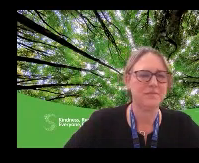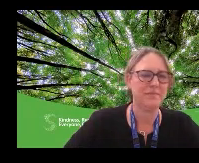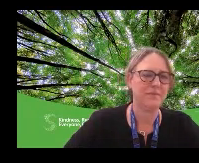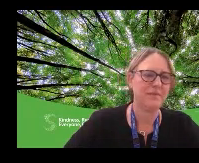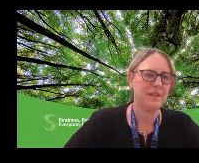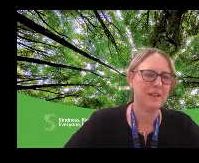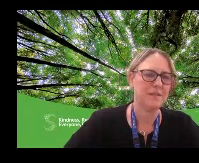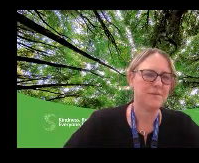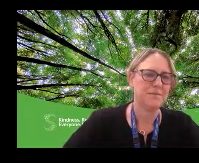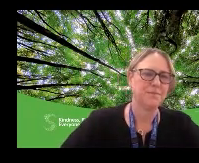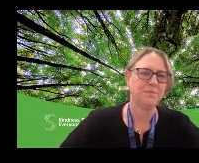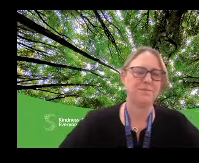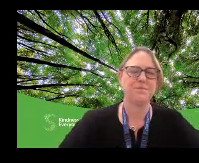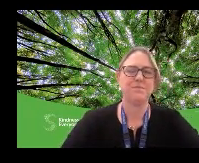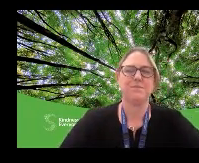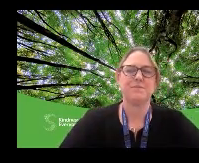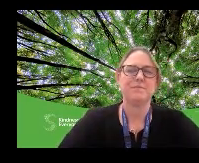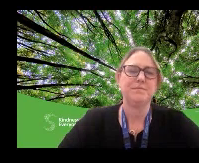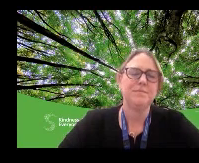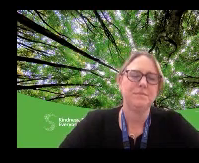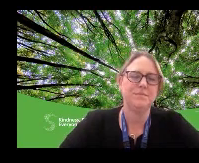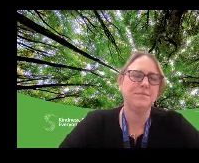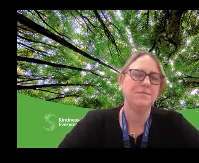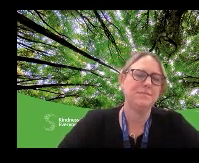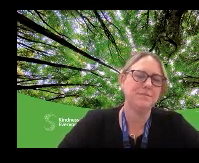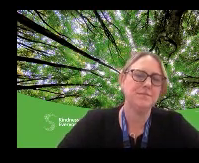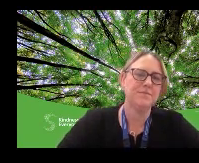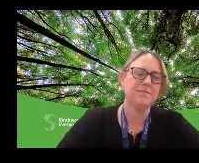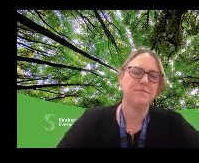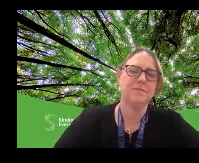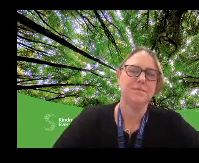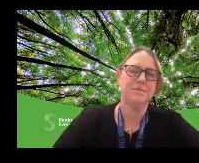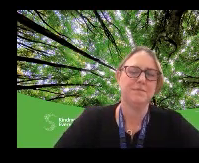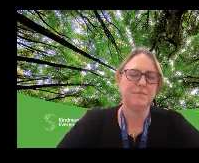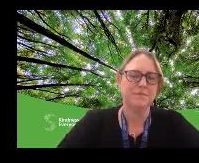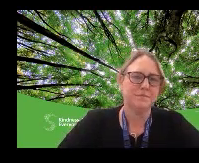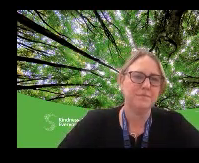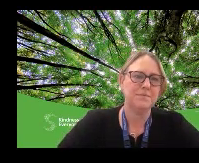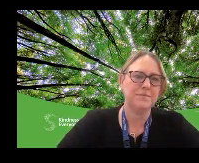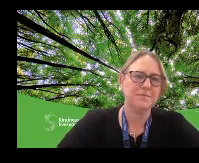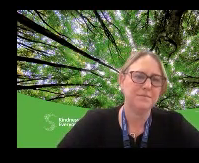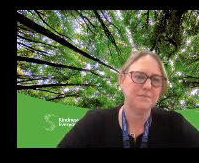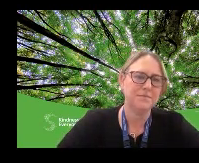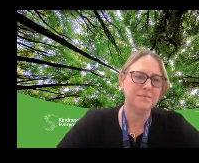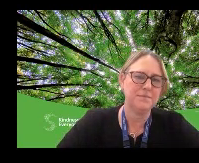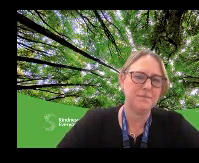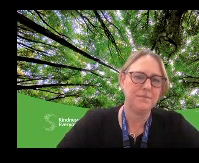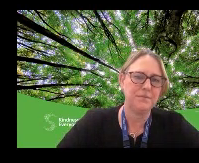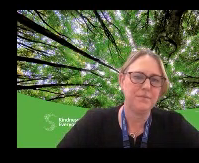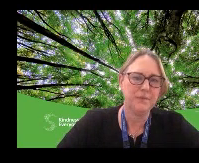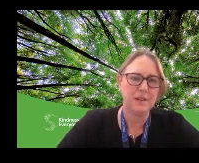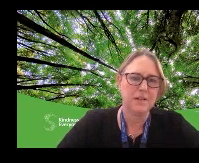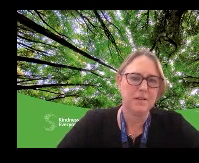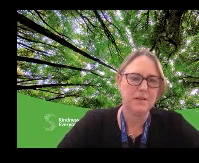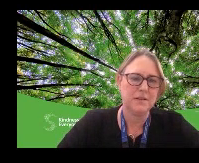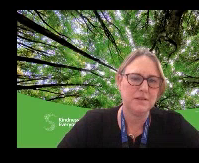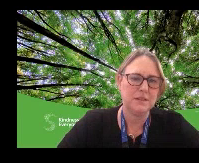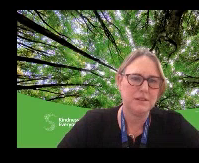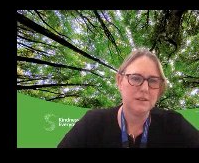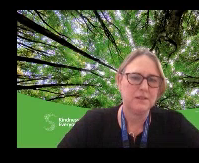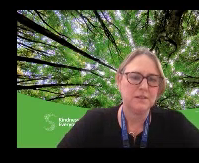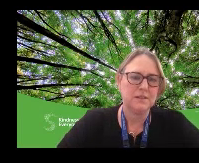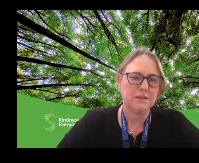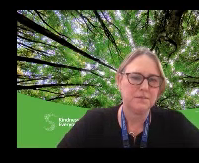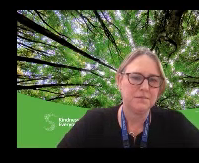Google, and what you'll get to is this form. And then it's at the bottom of this